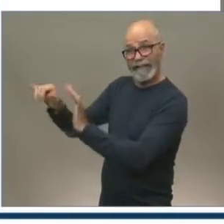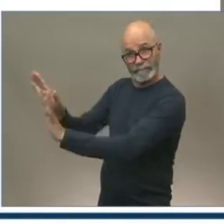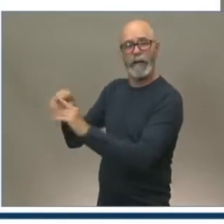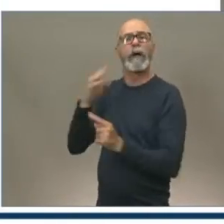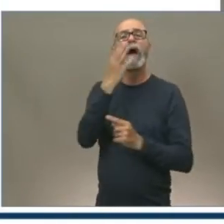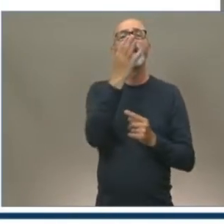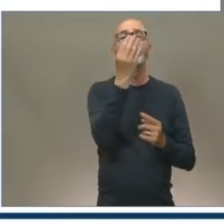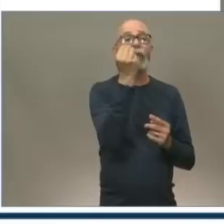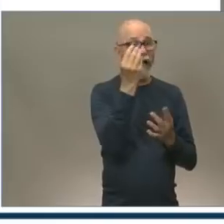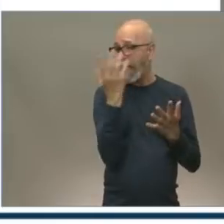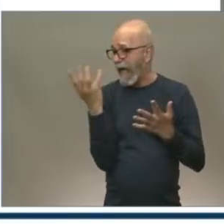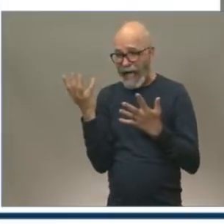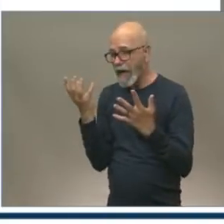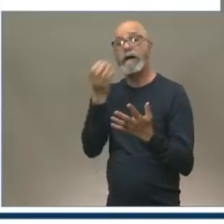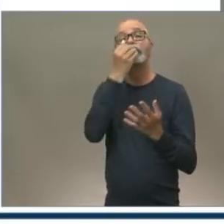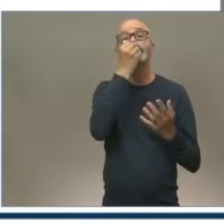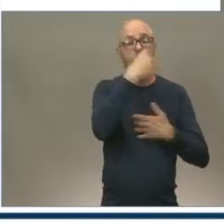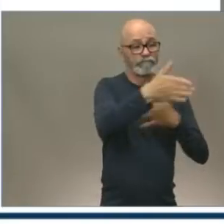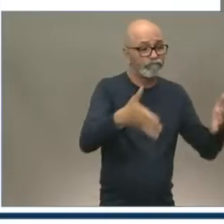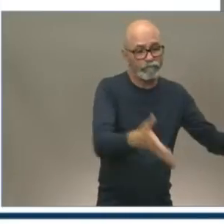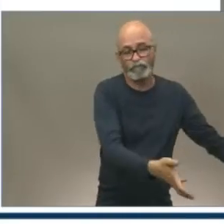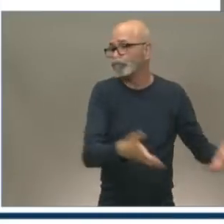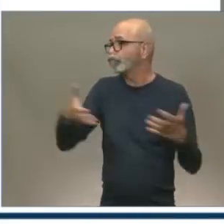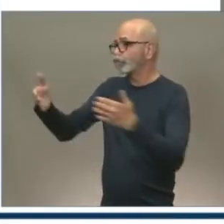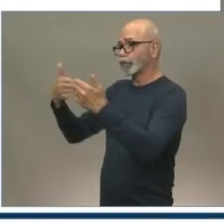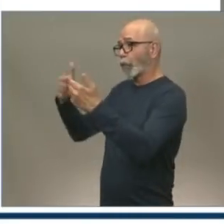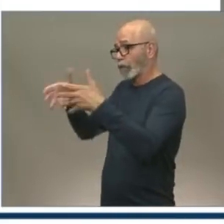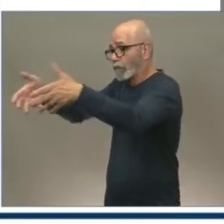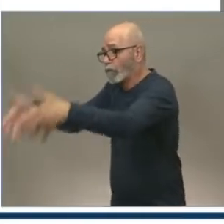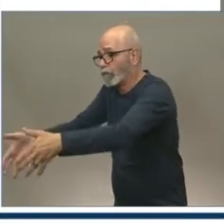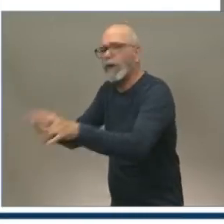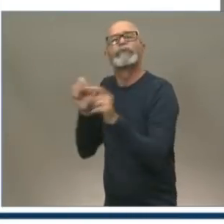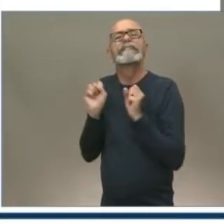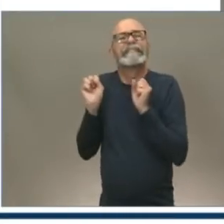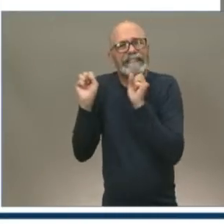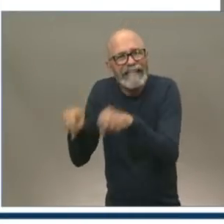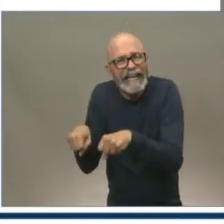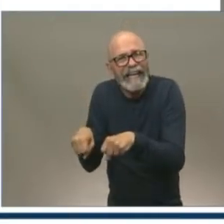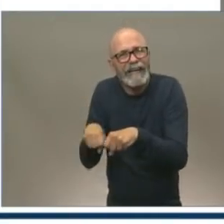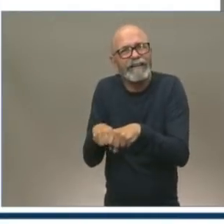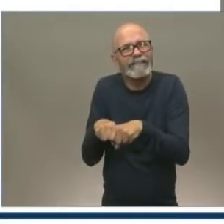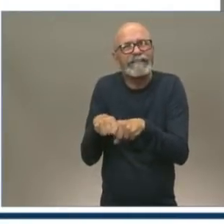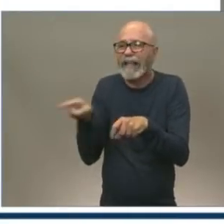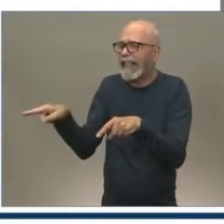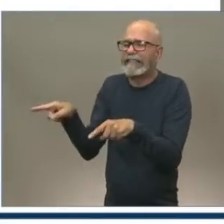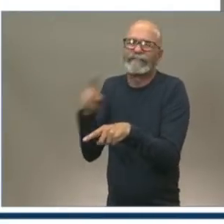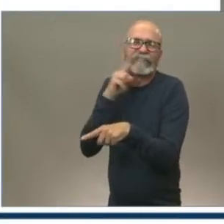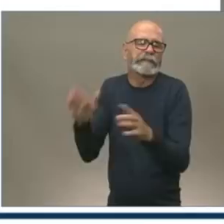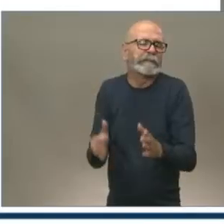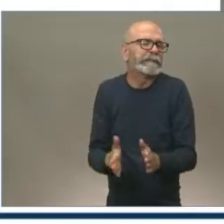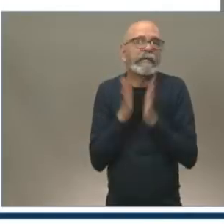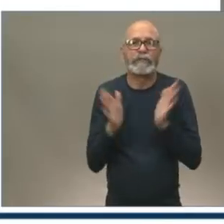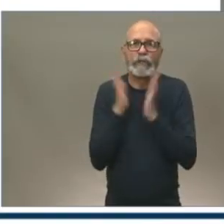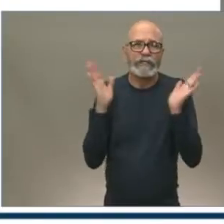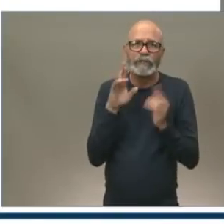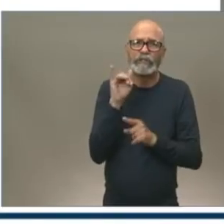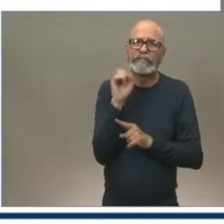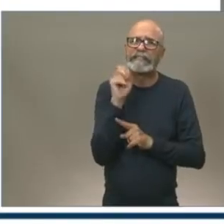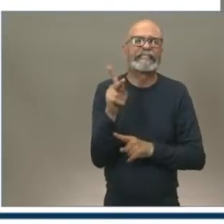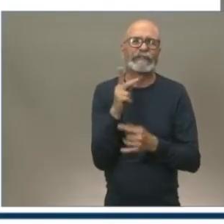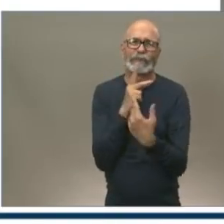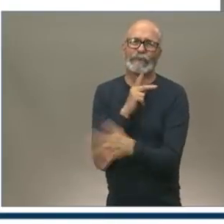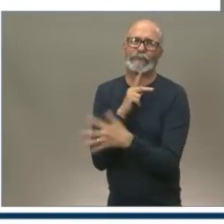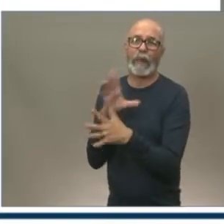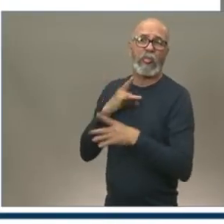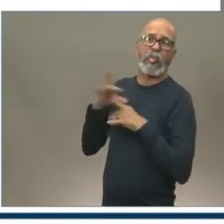contact. Doing so, as we can clearly see, puts us all at risk. Anyone who is currently